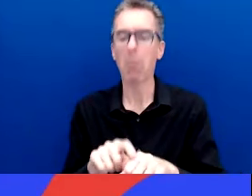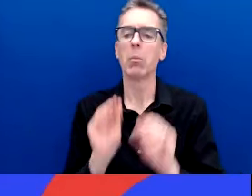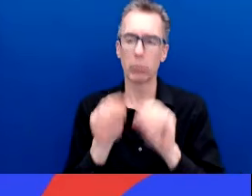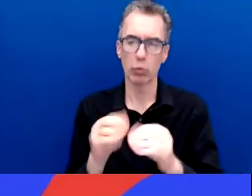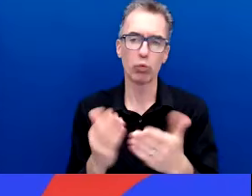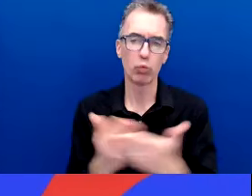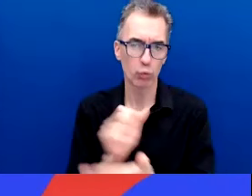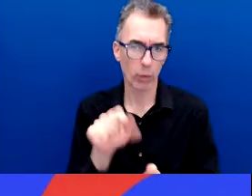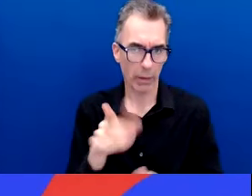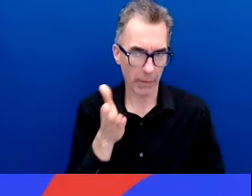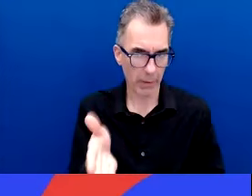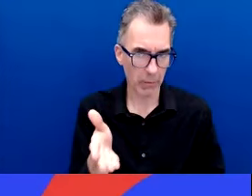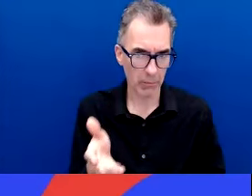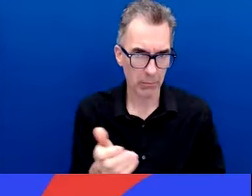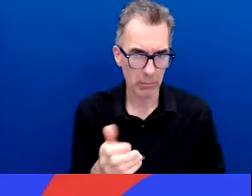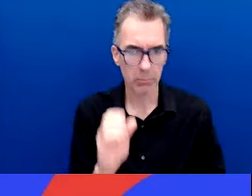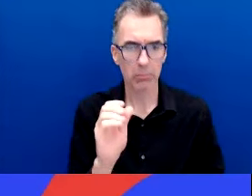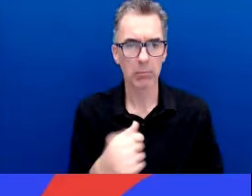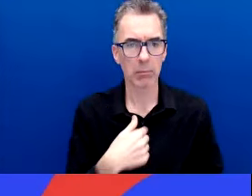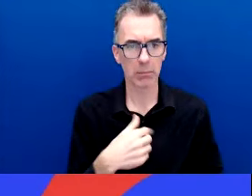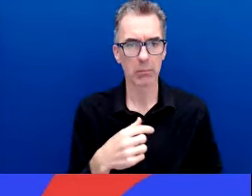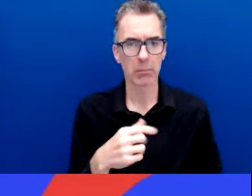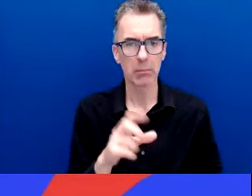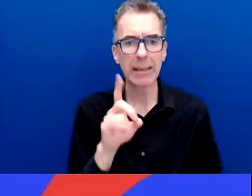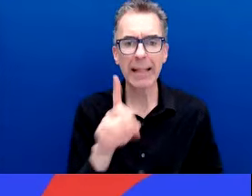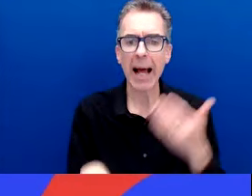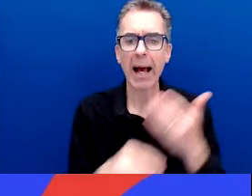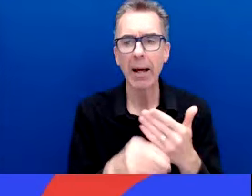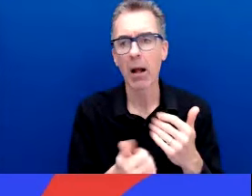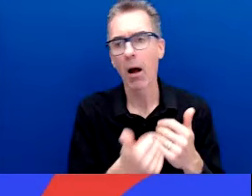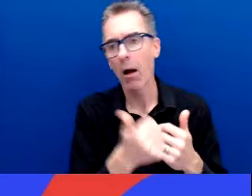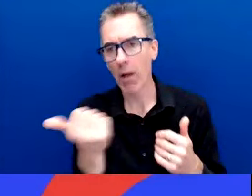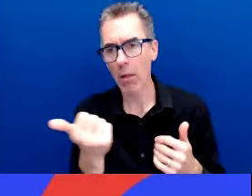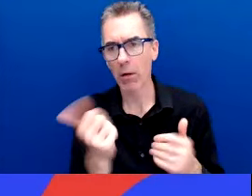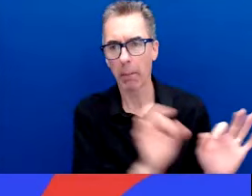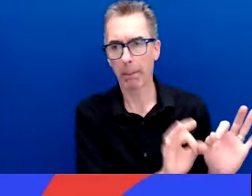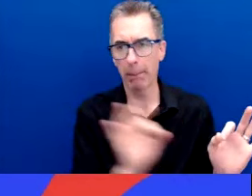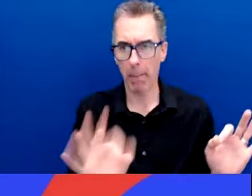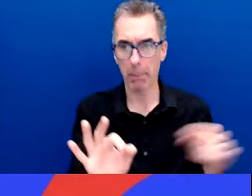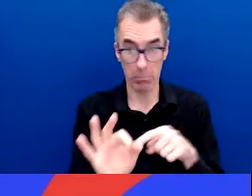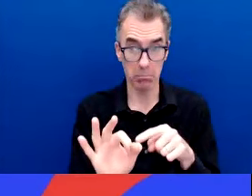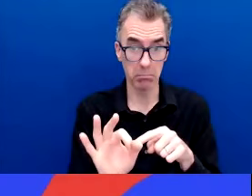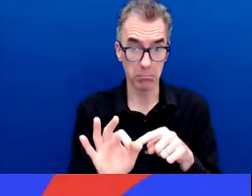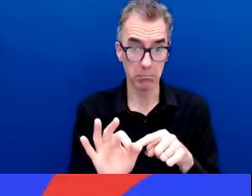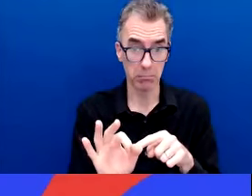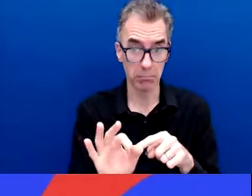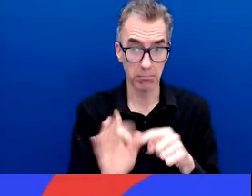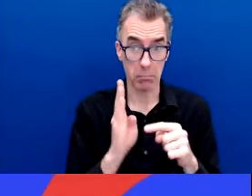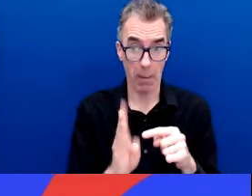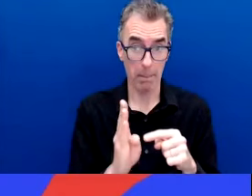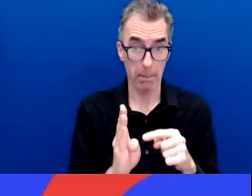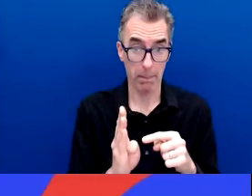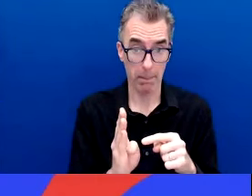I believe I chose to add another interaction. So I moved the bubble on the timeline to a different